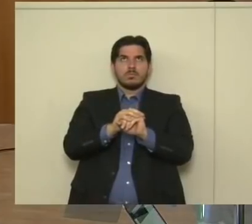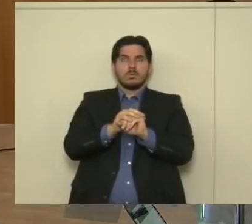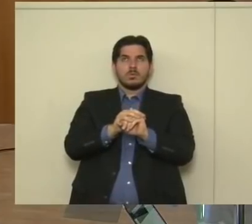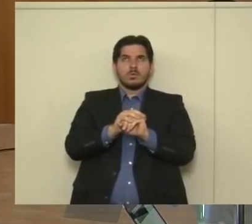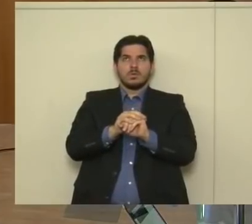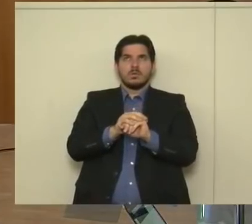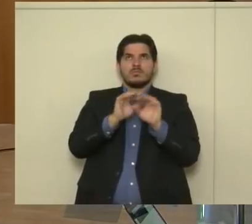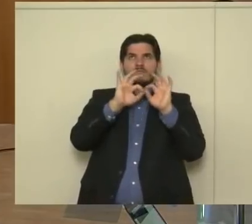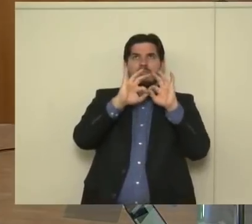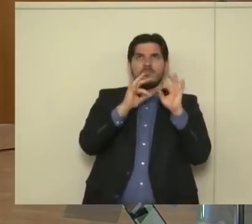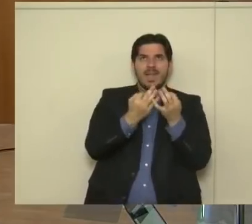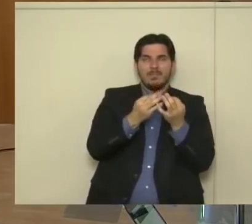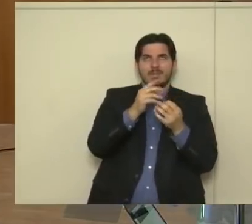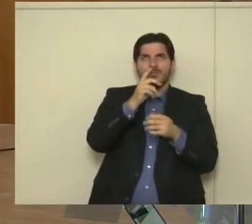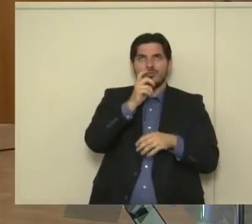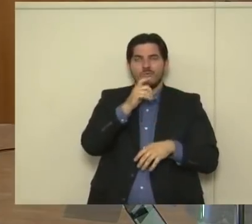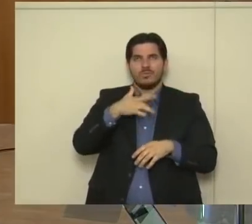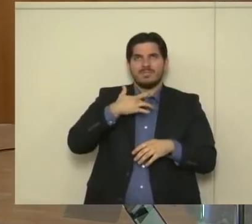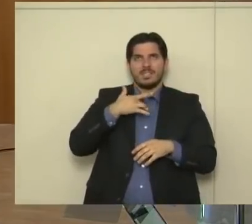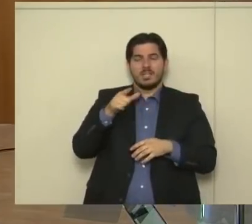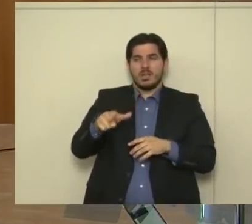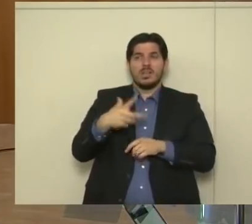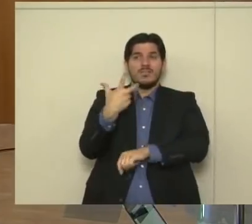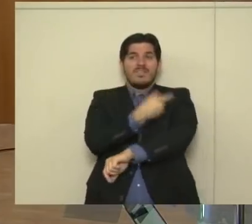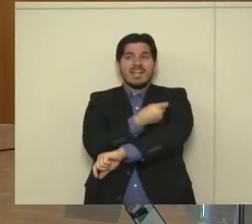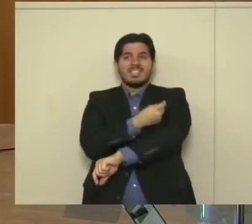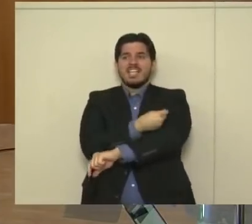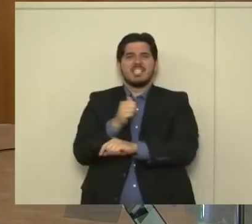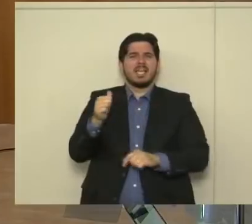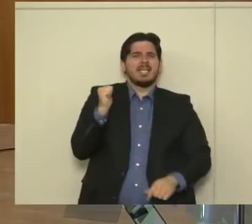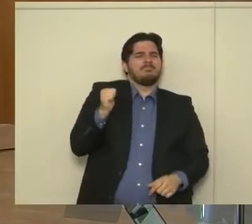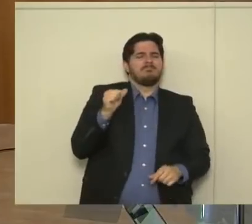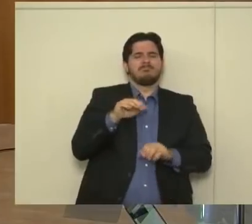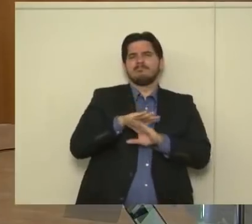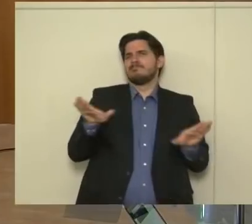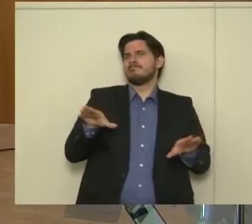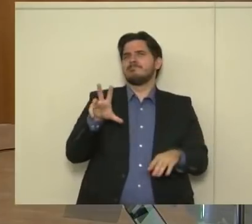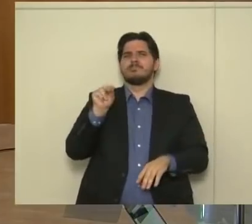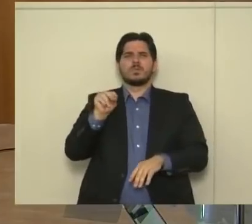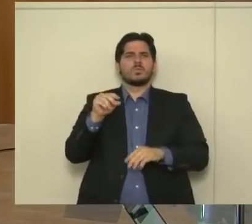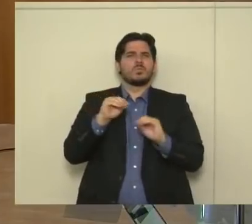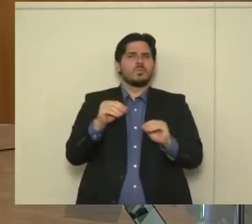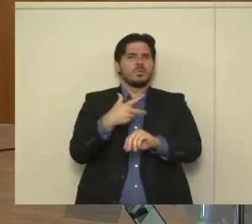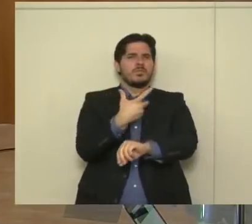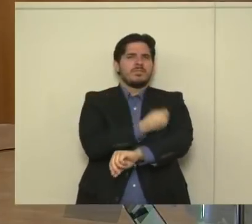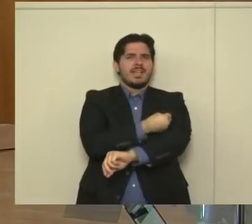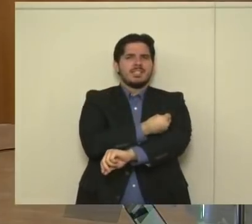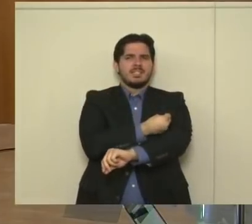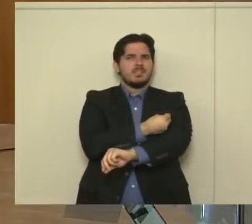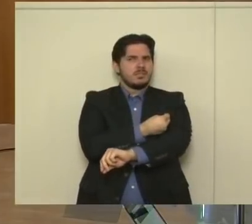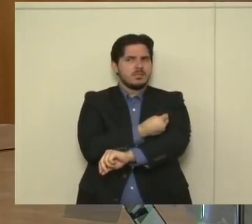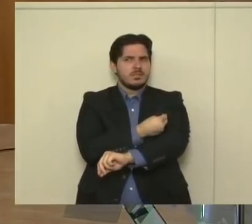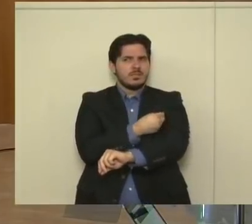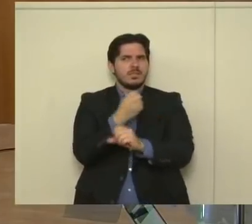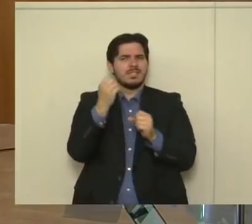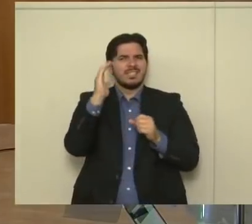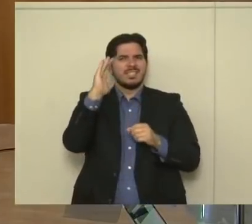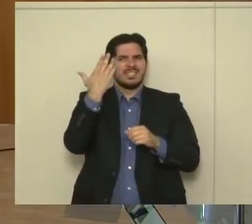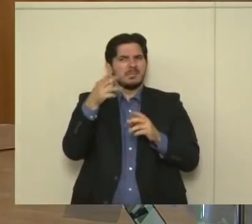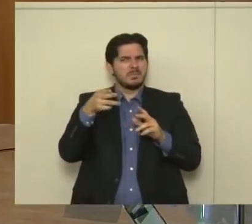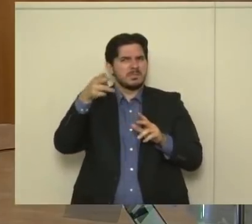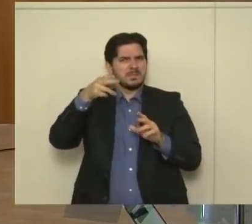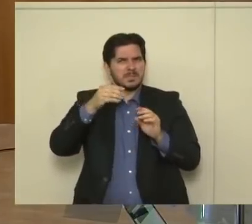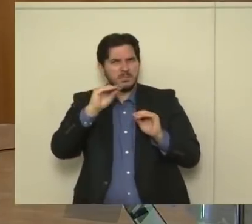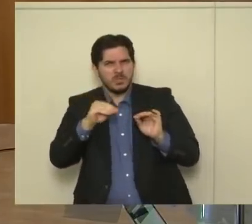in New Mexico has increased significantly over the last decade. I want to say maybe 60%. I'm wondering if you anticipate